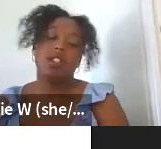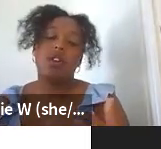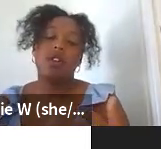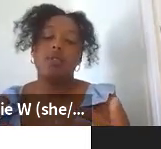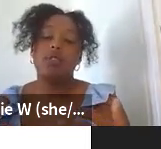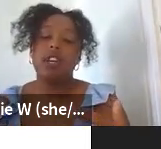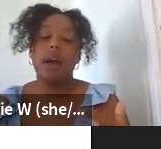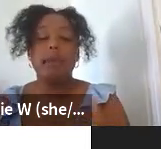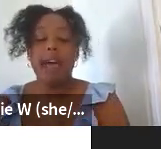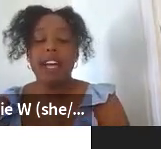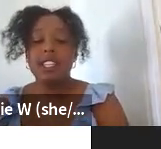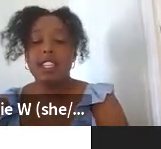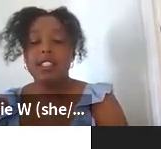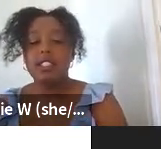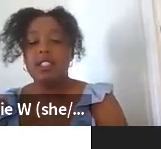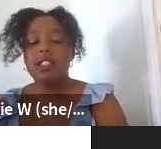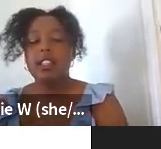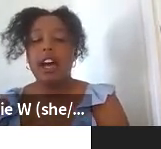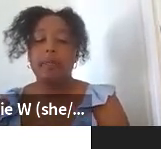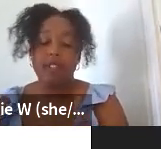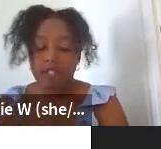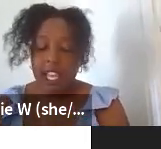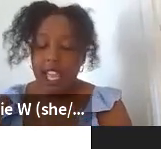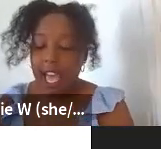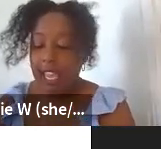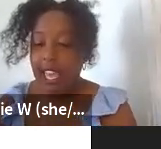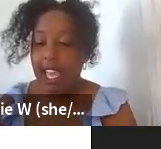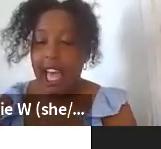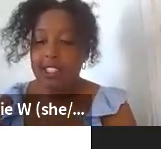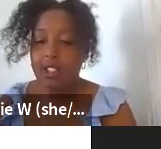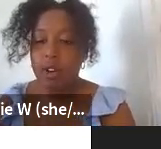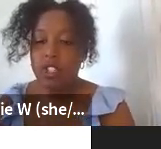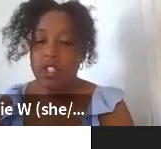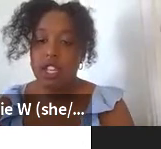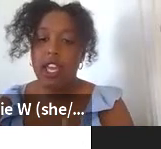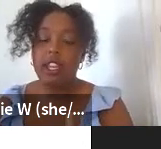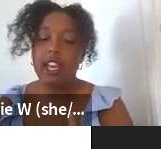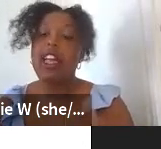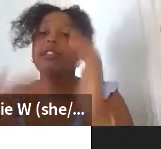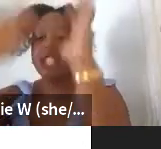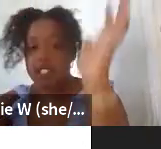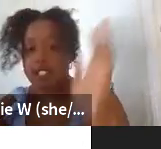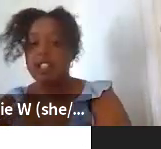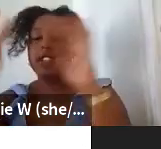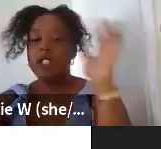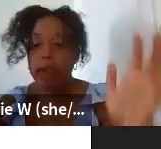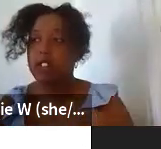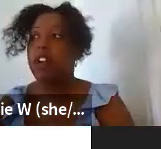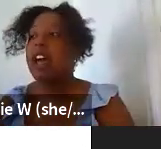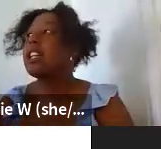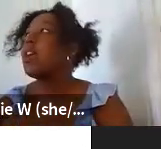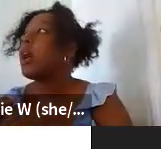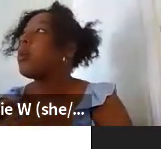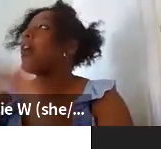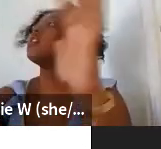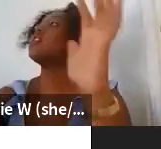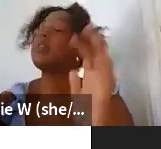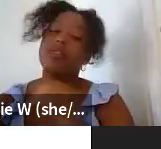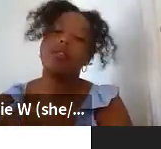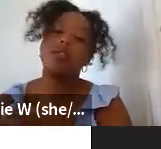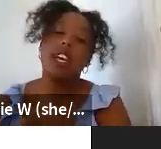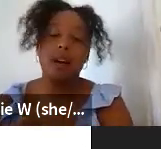And so coming back to Kingston, often I get asked the question, I left Kingston, I finished my undergrad and I